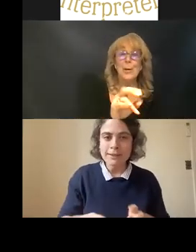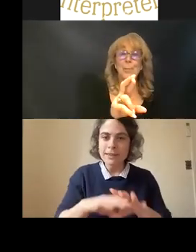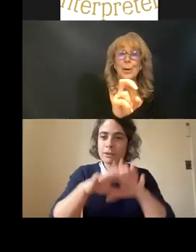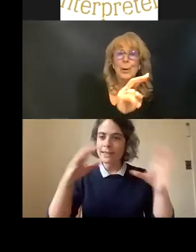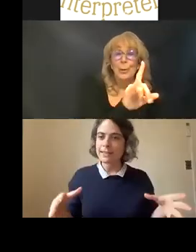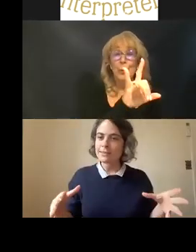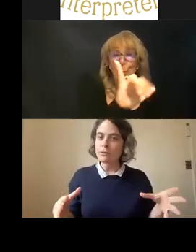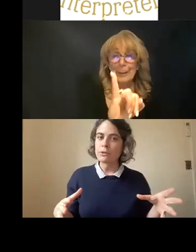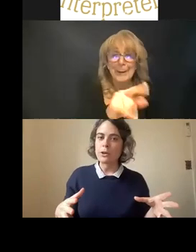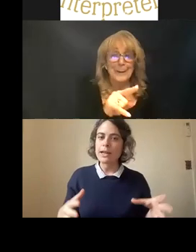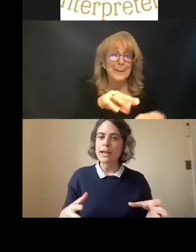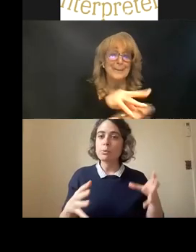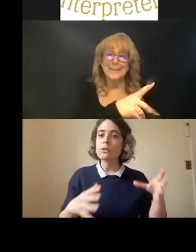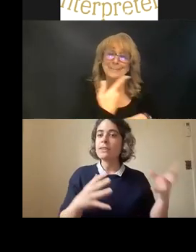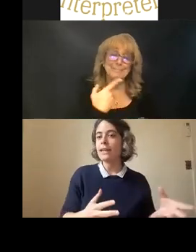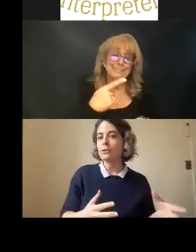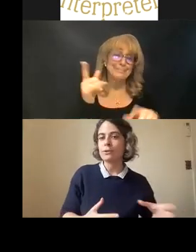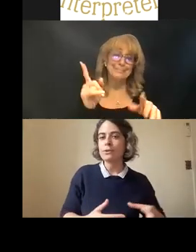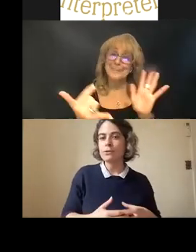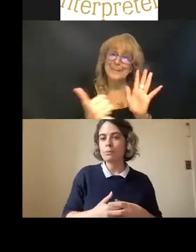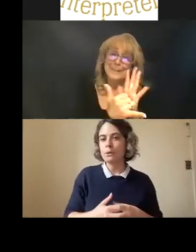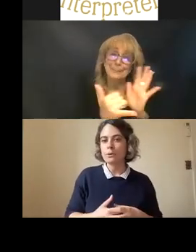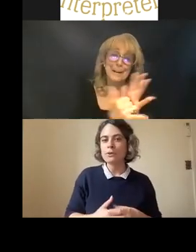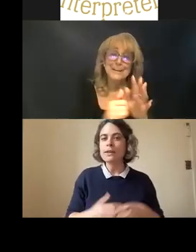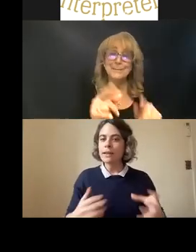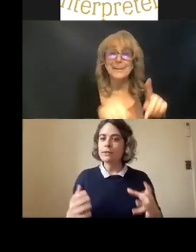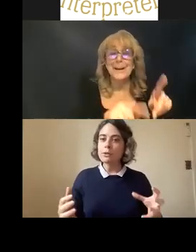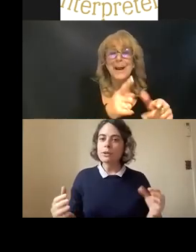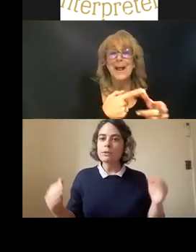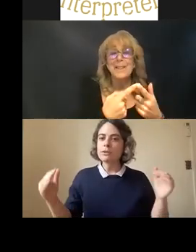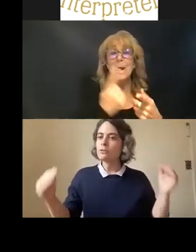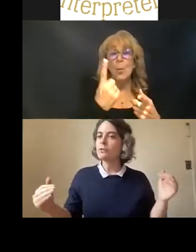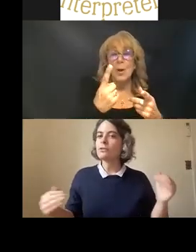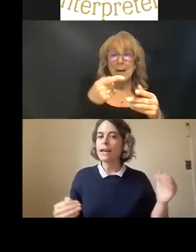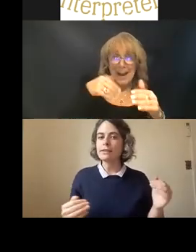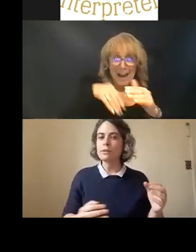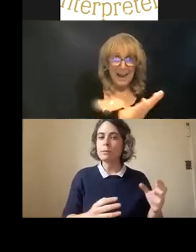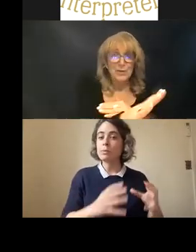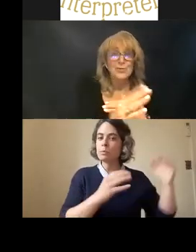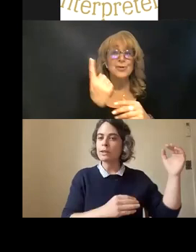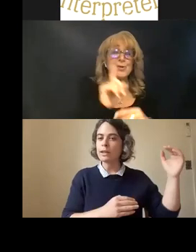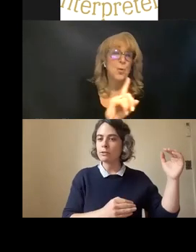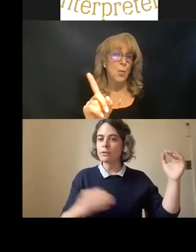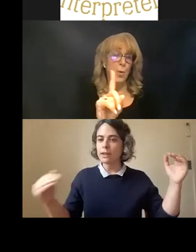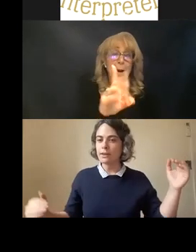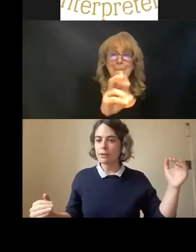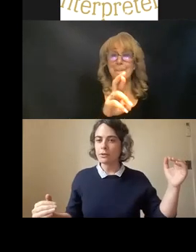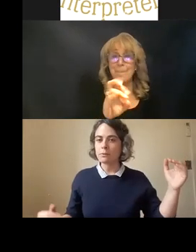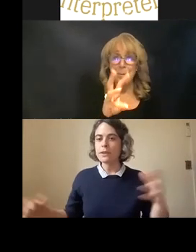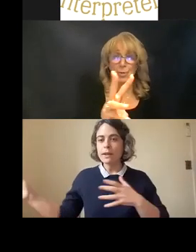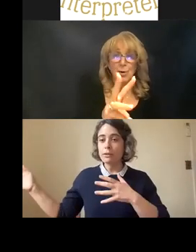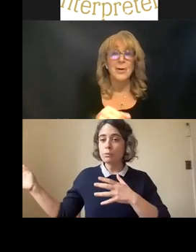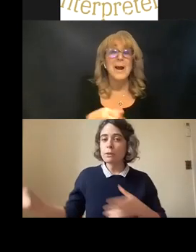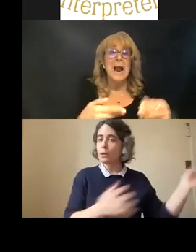build these little hills of soil at one of the entrance of the burrows. And so there is a difference of height between one entrance and the